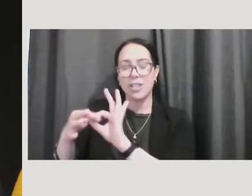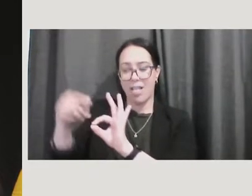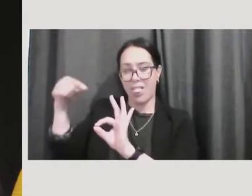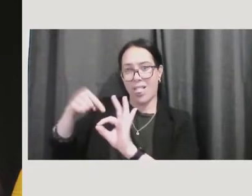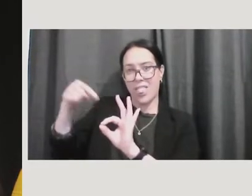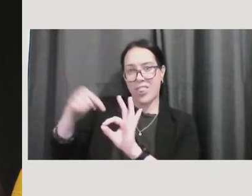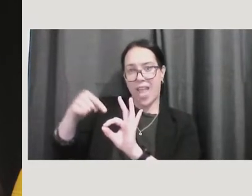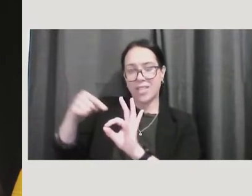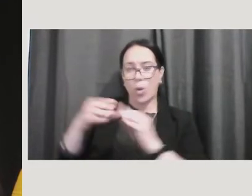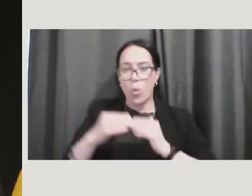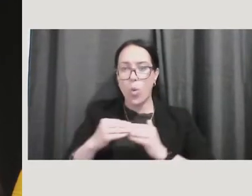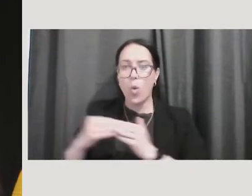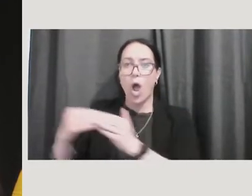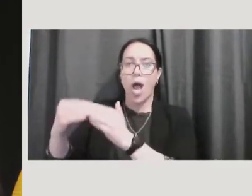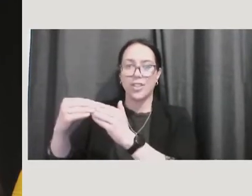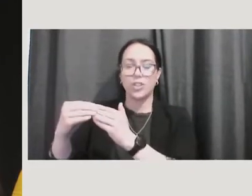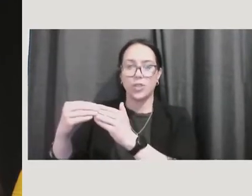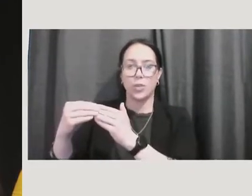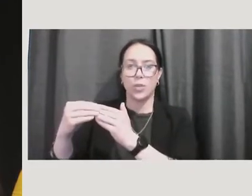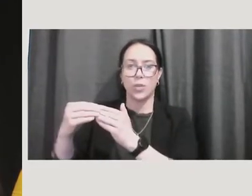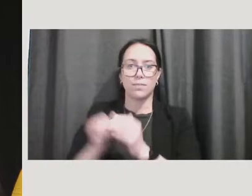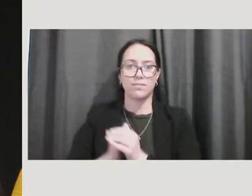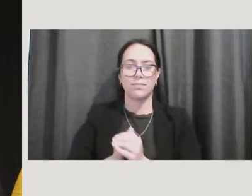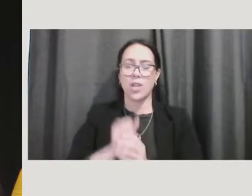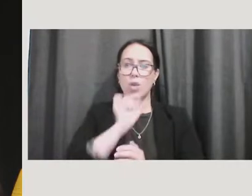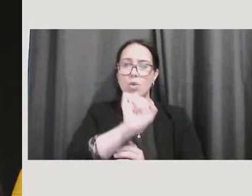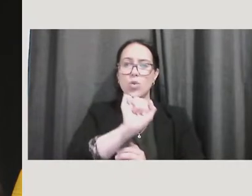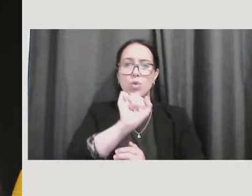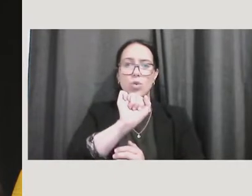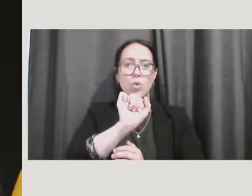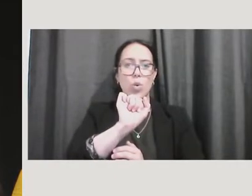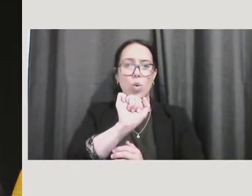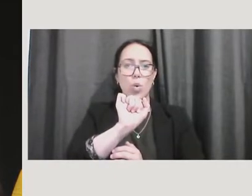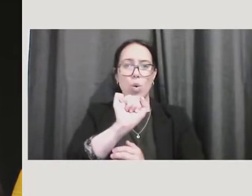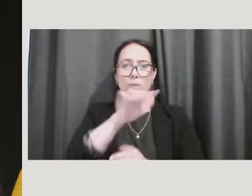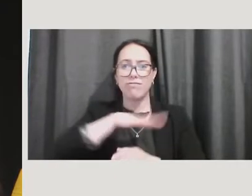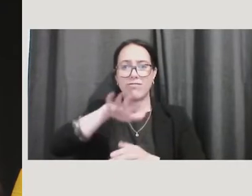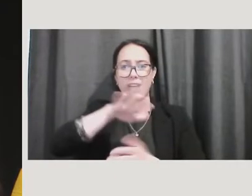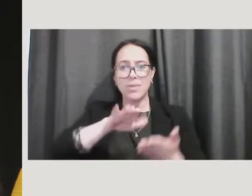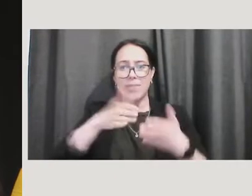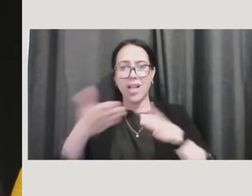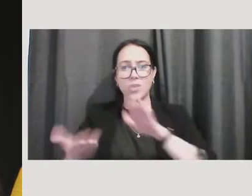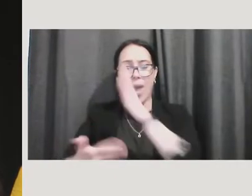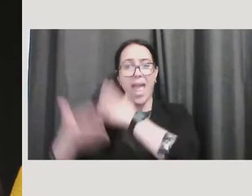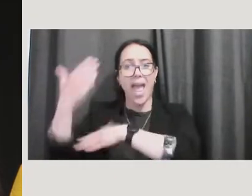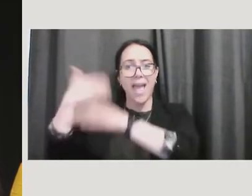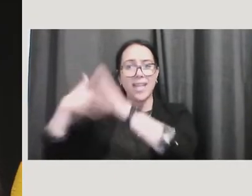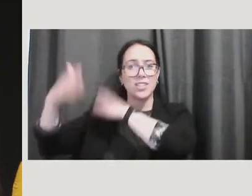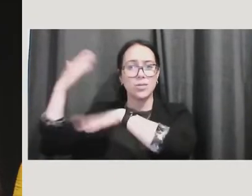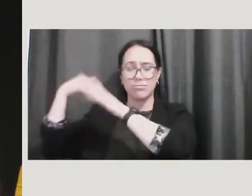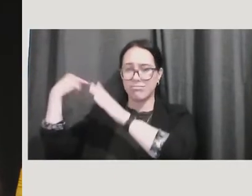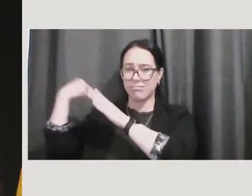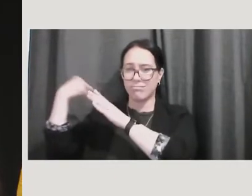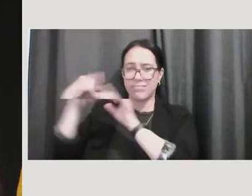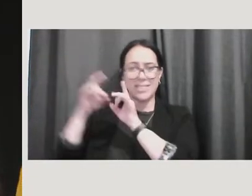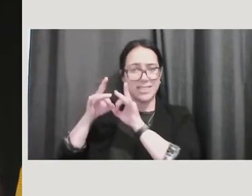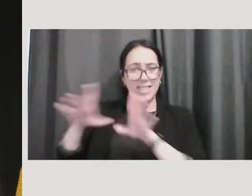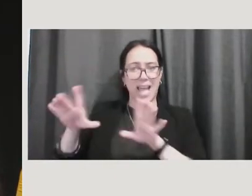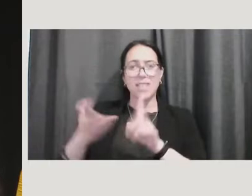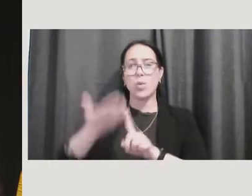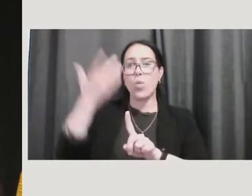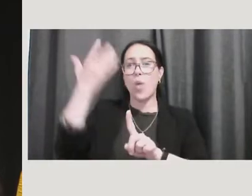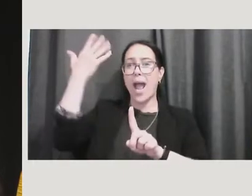and your ancestors started way back so we'll try not to forget it we'll keep on